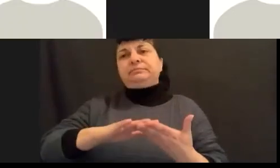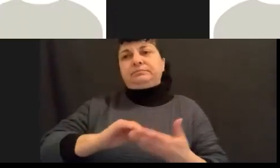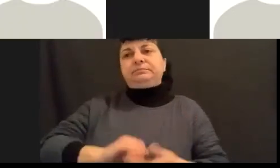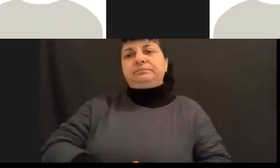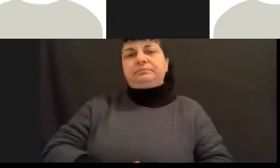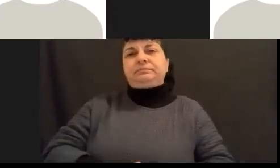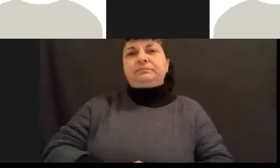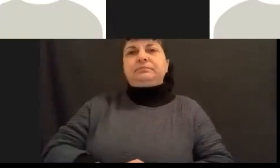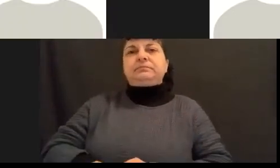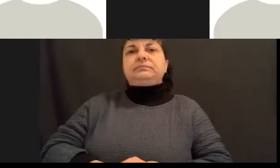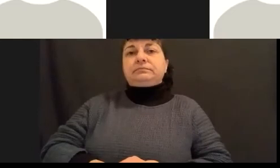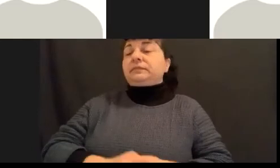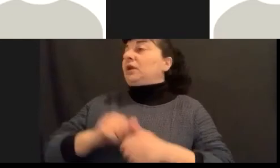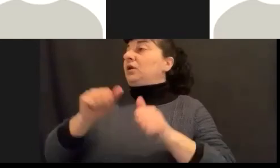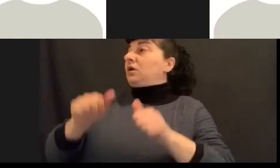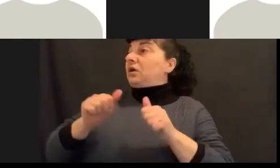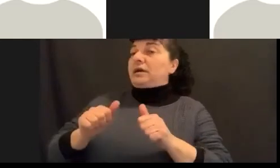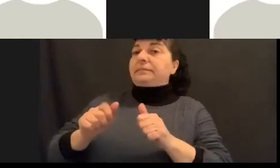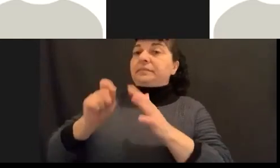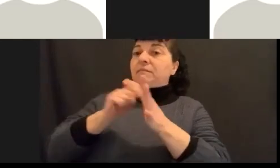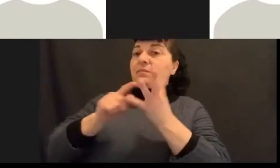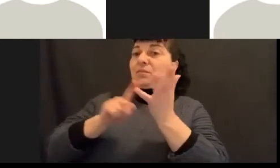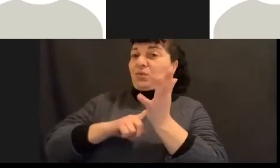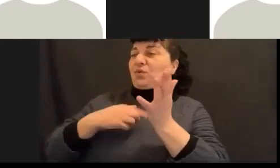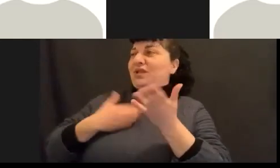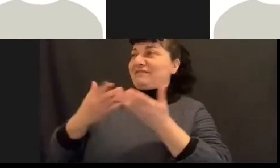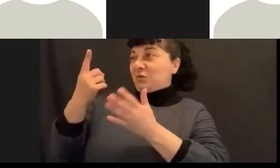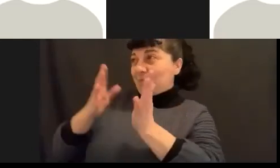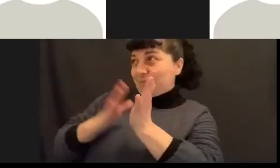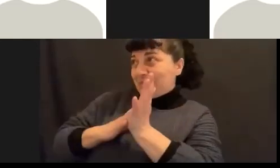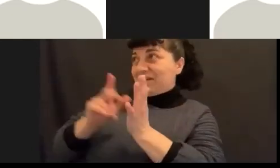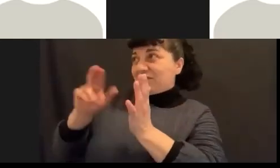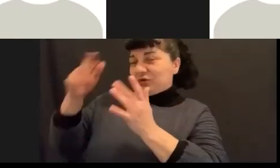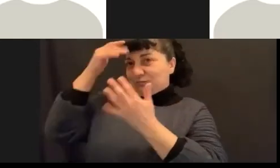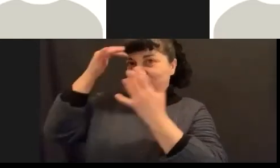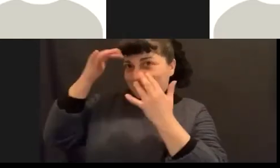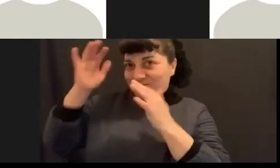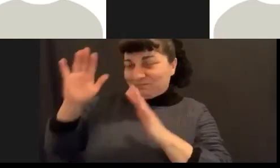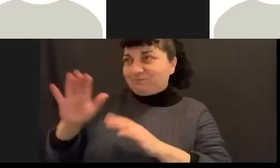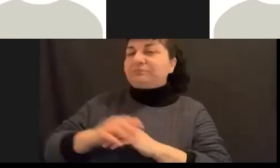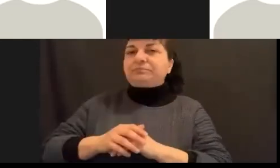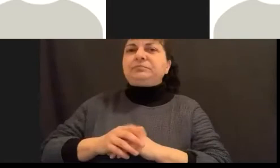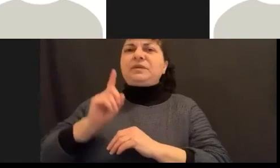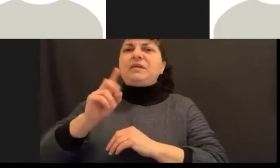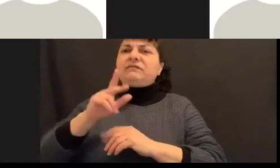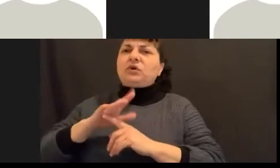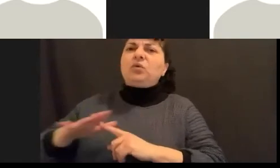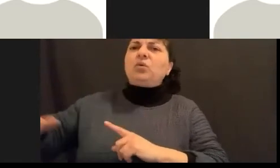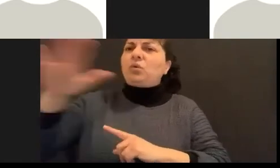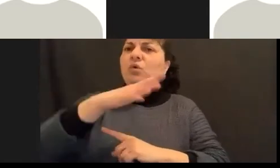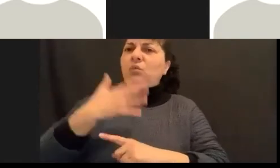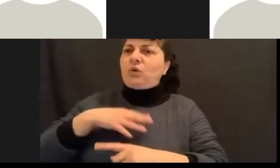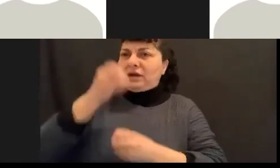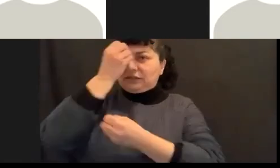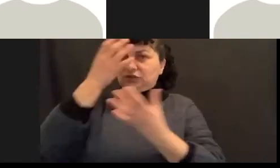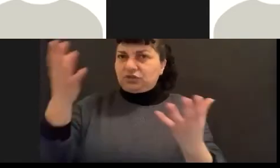So, Paul, I'll just give you a minute to collect your thoughts about just for everyone's benefit, we're not deliberately trying